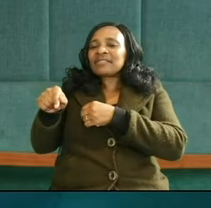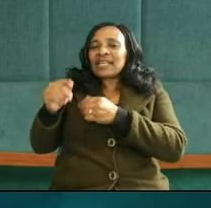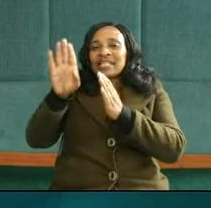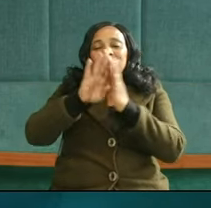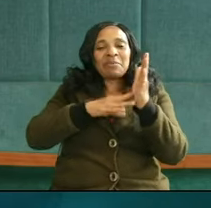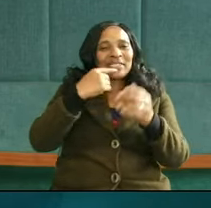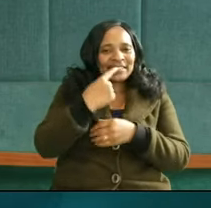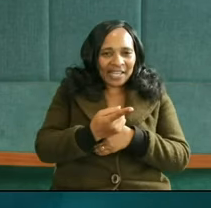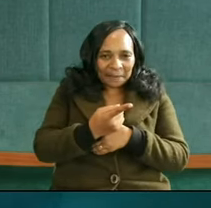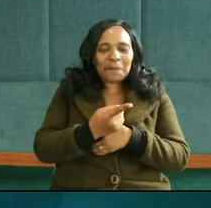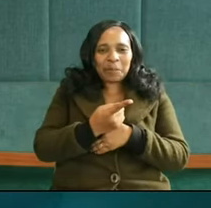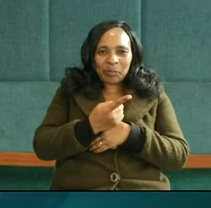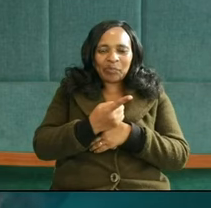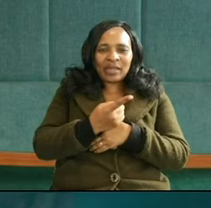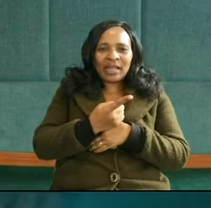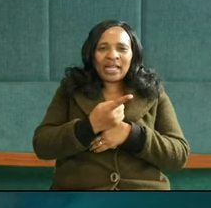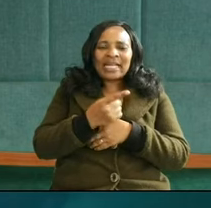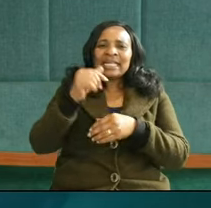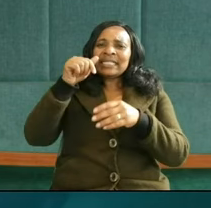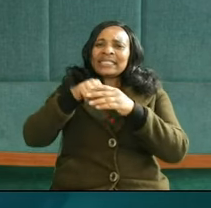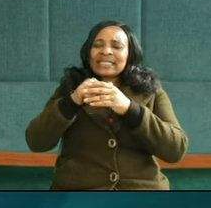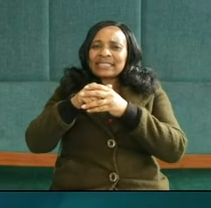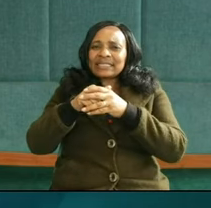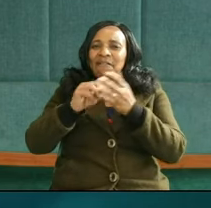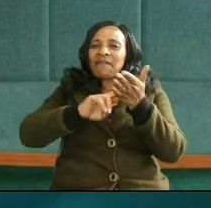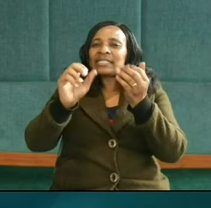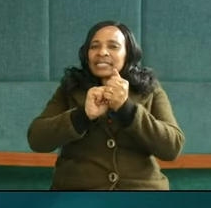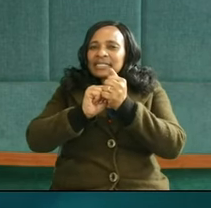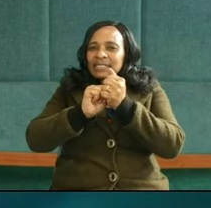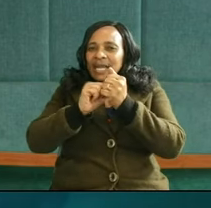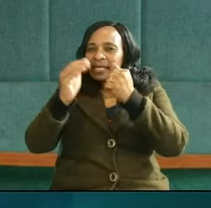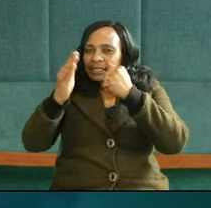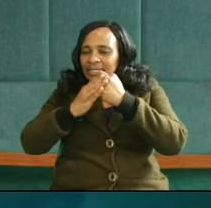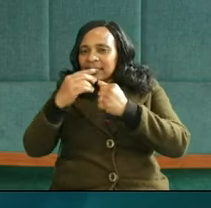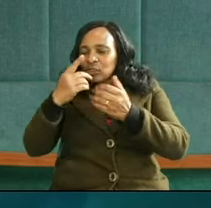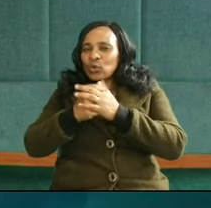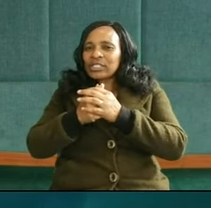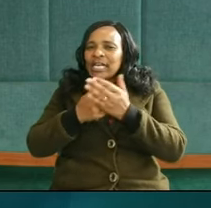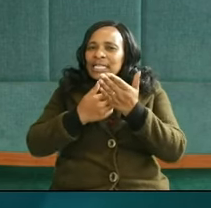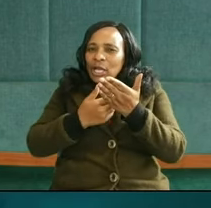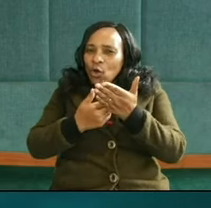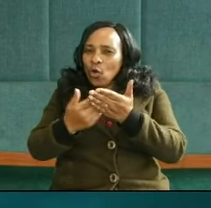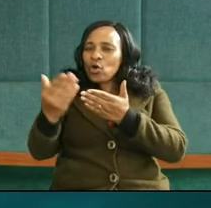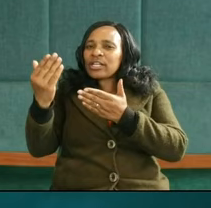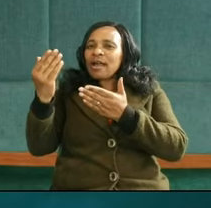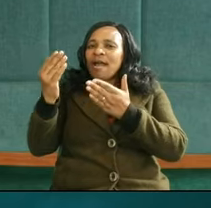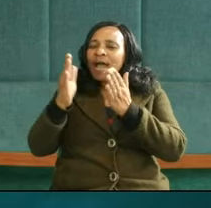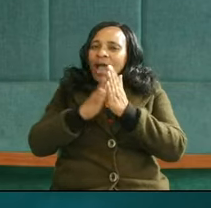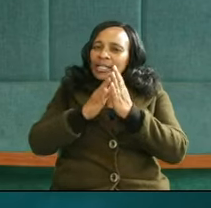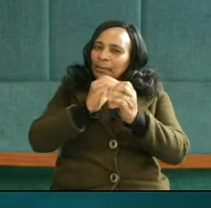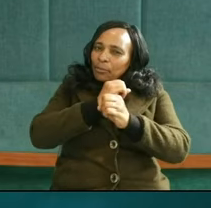says, the Spirit in verse 19 says, "Say to Philip, 'Go near and overtake this